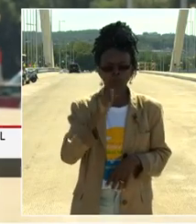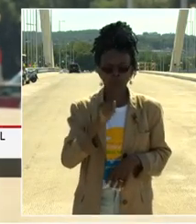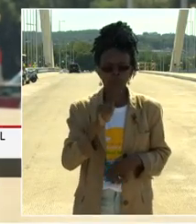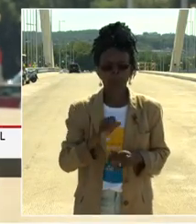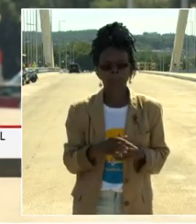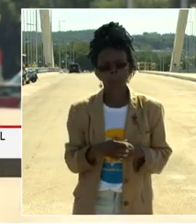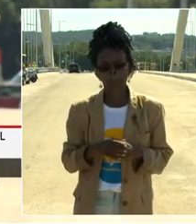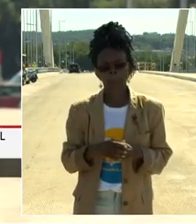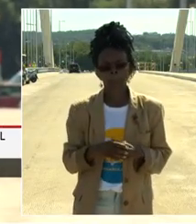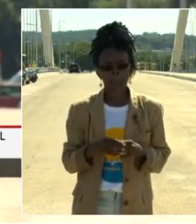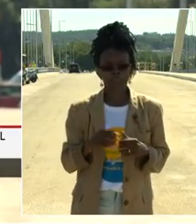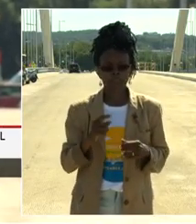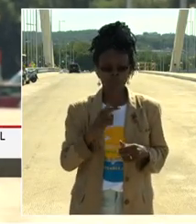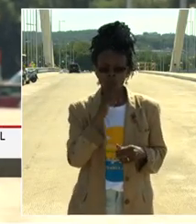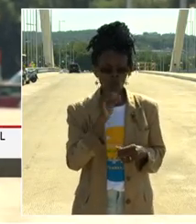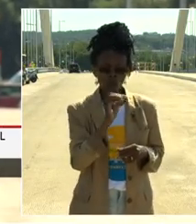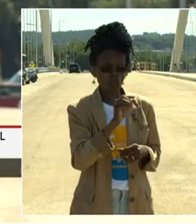Maryland,